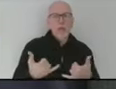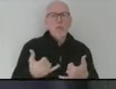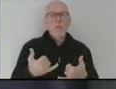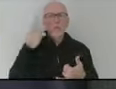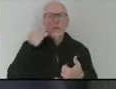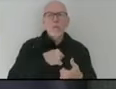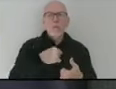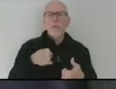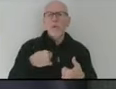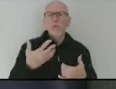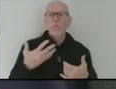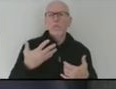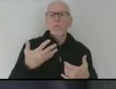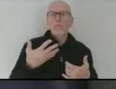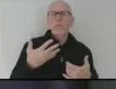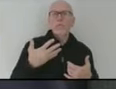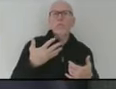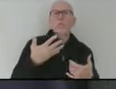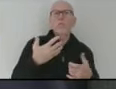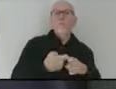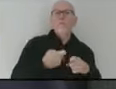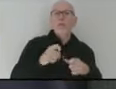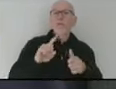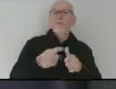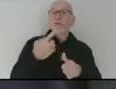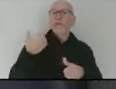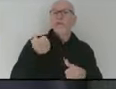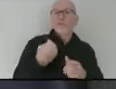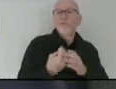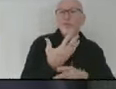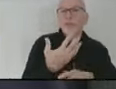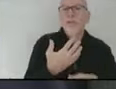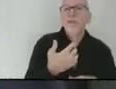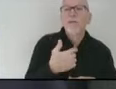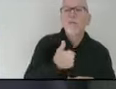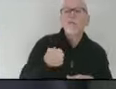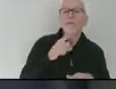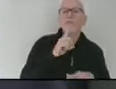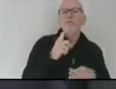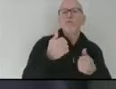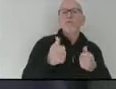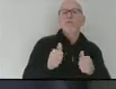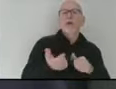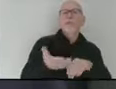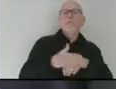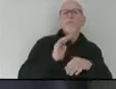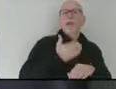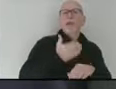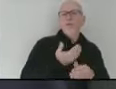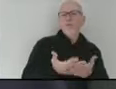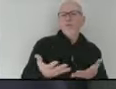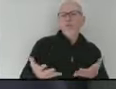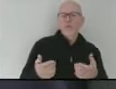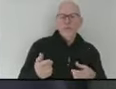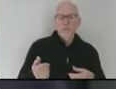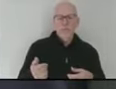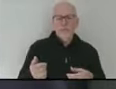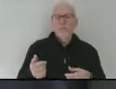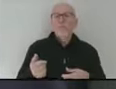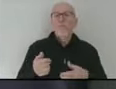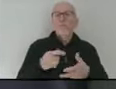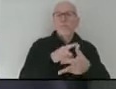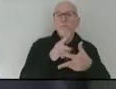time from the first wave to really try to build our resources up. From a space